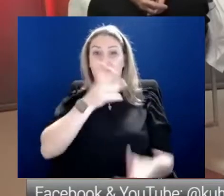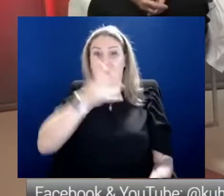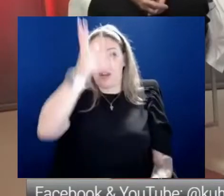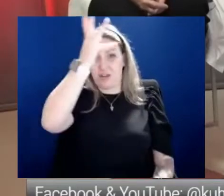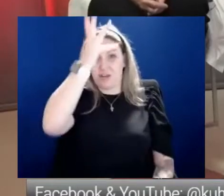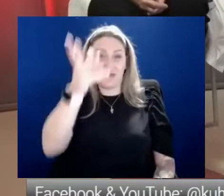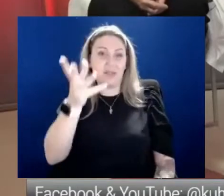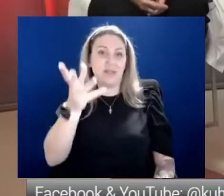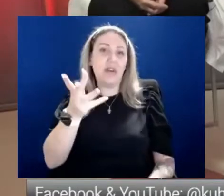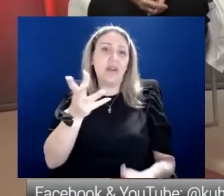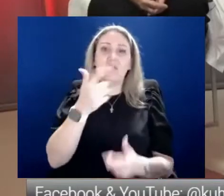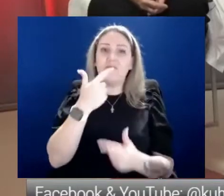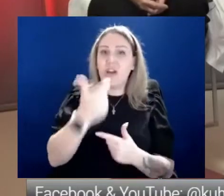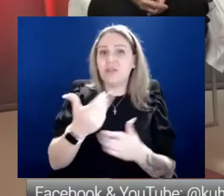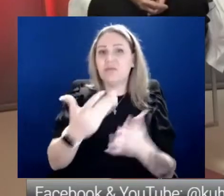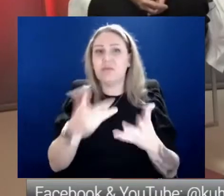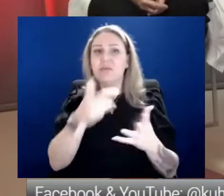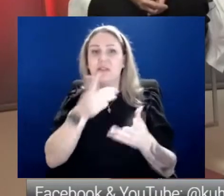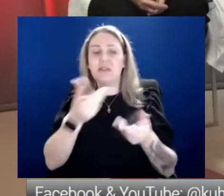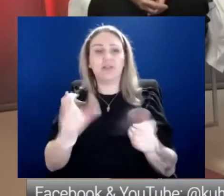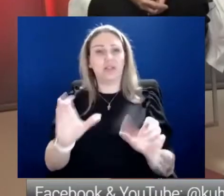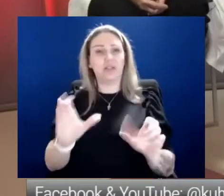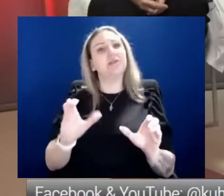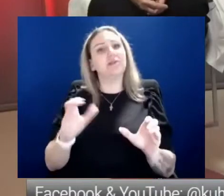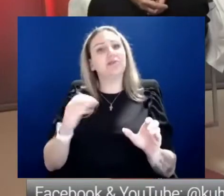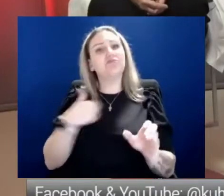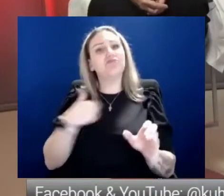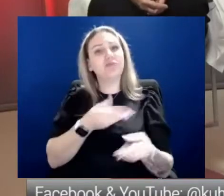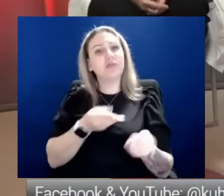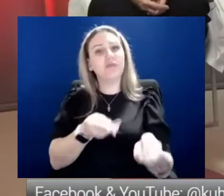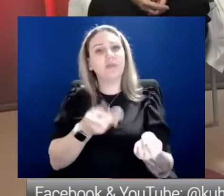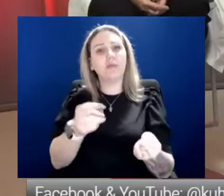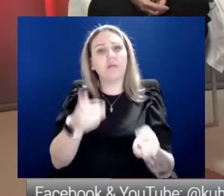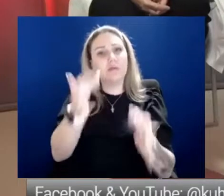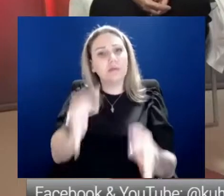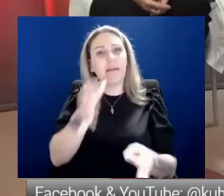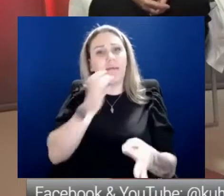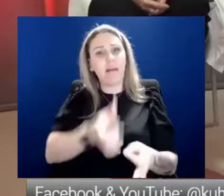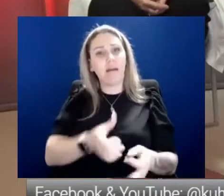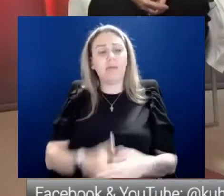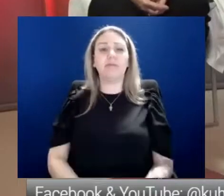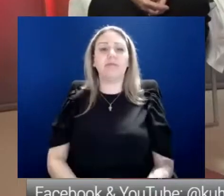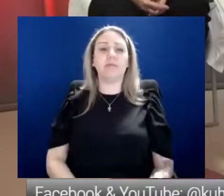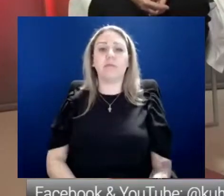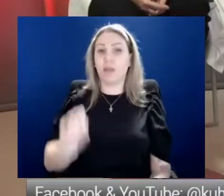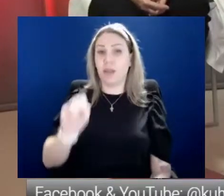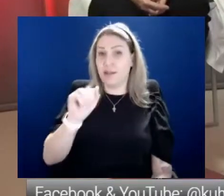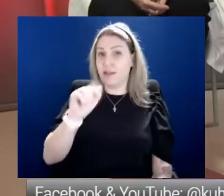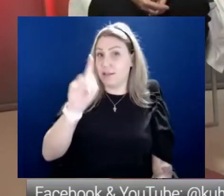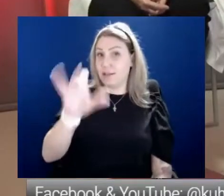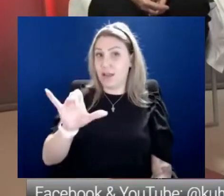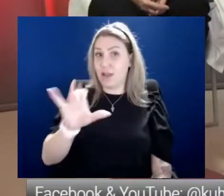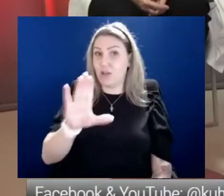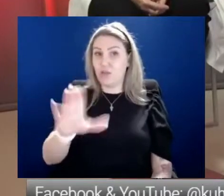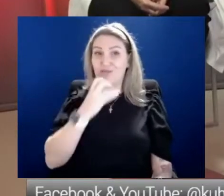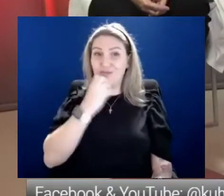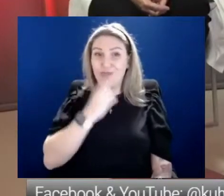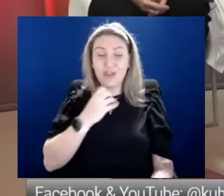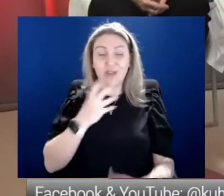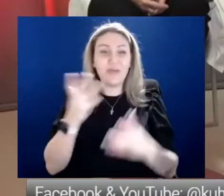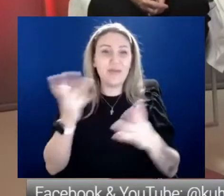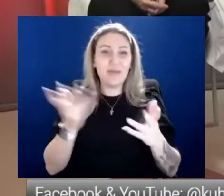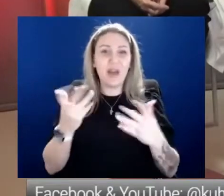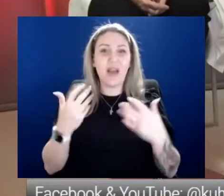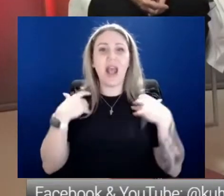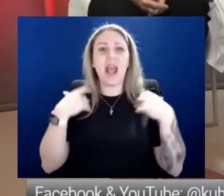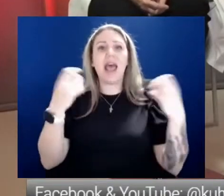to breastfeed or chose not to breastfeed. Sally, one of your passions is also addressing health equity and the